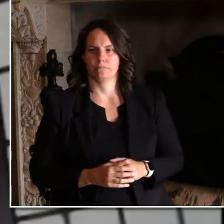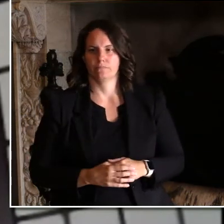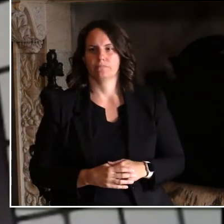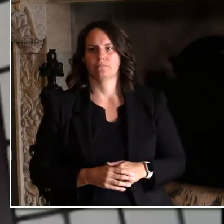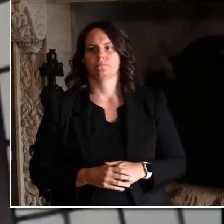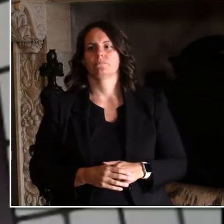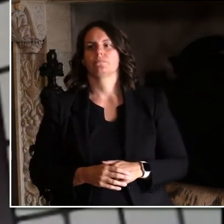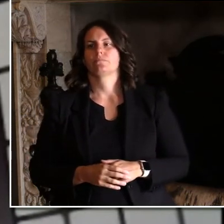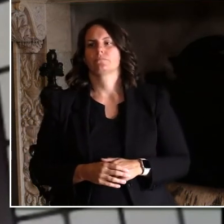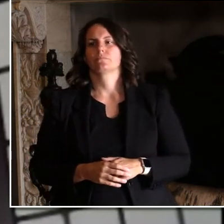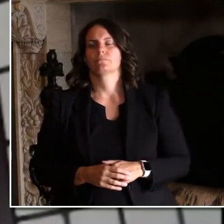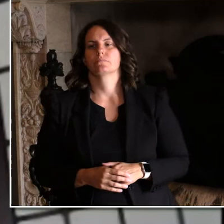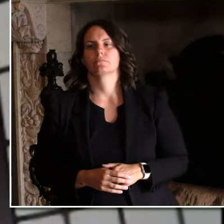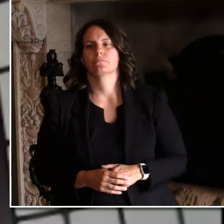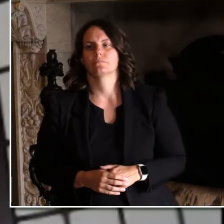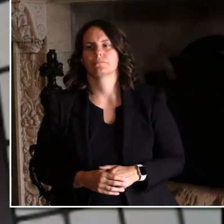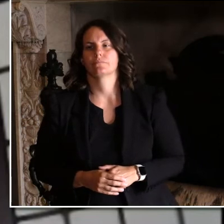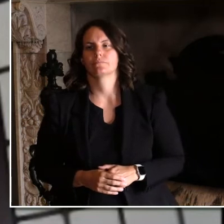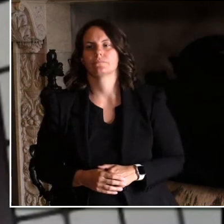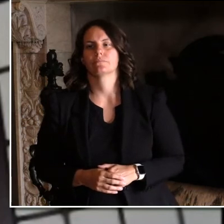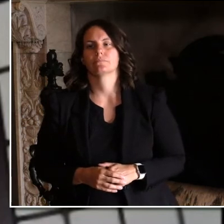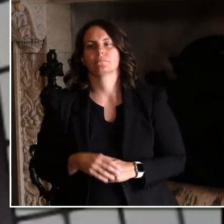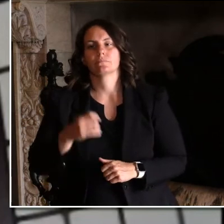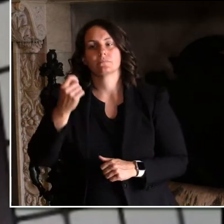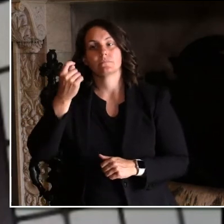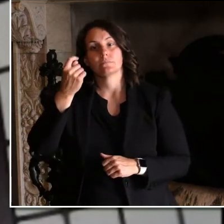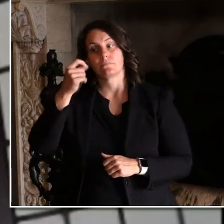people gathering together